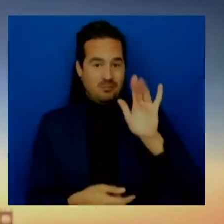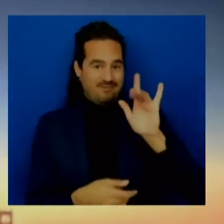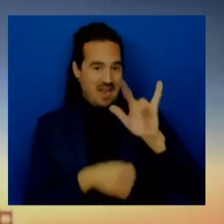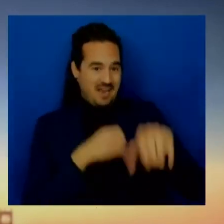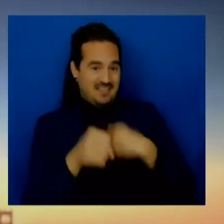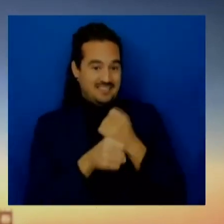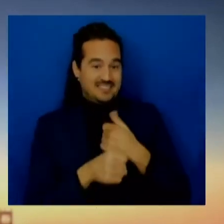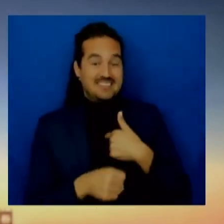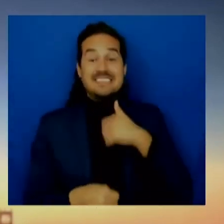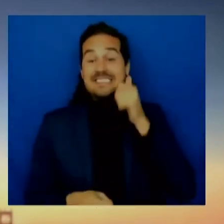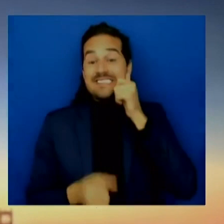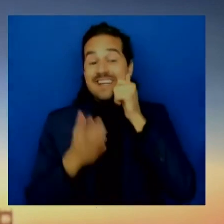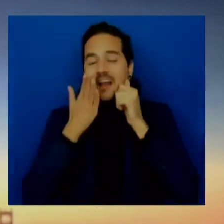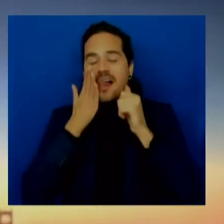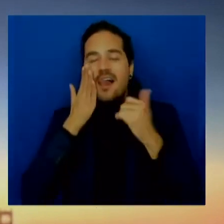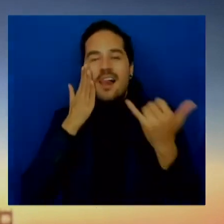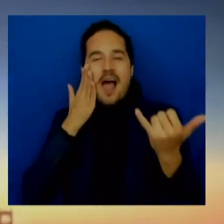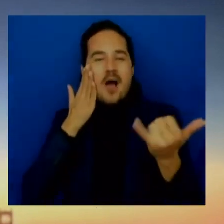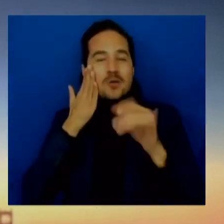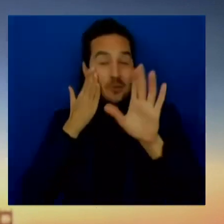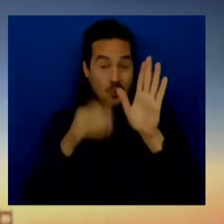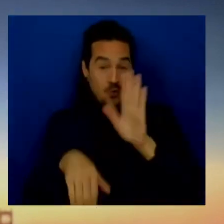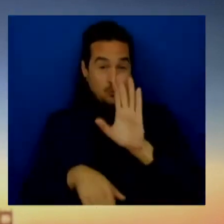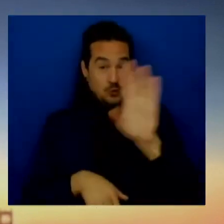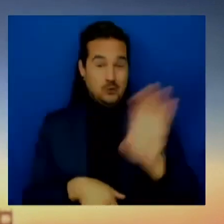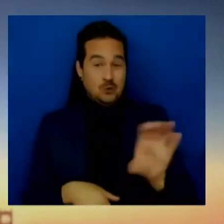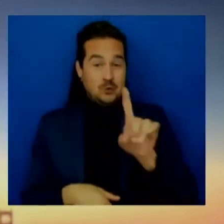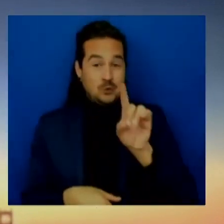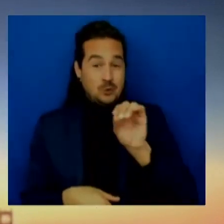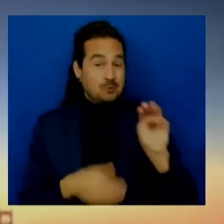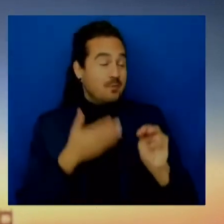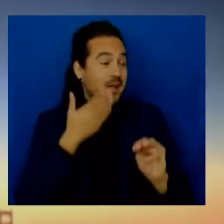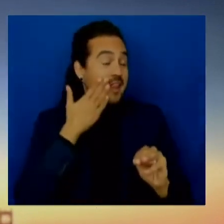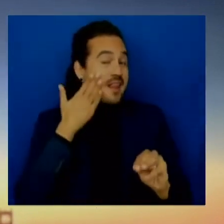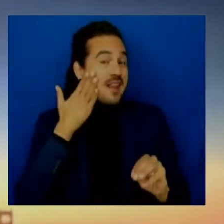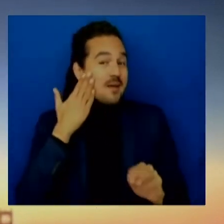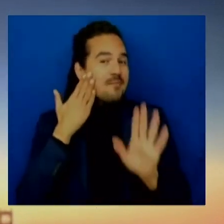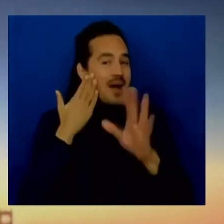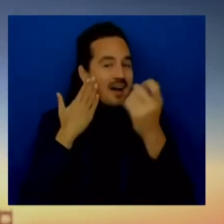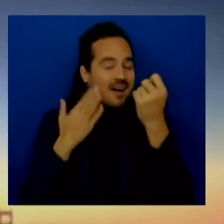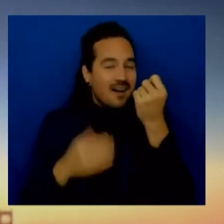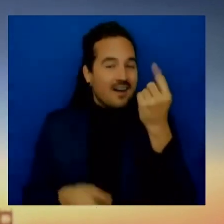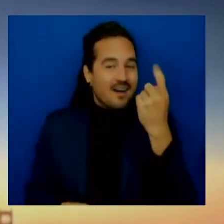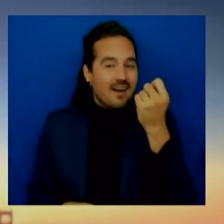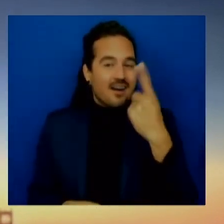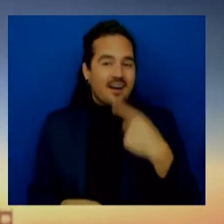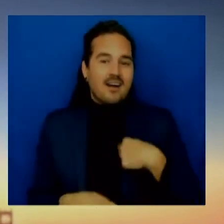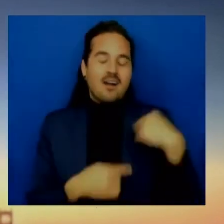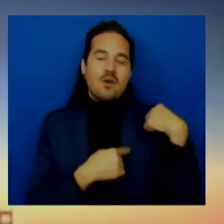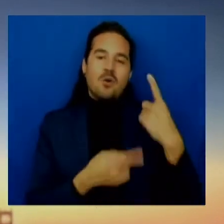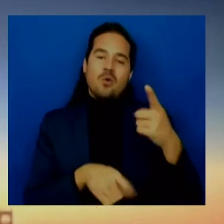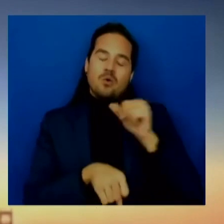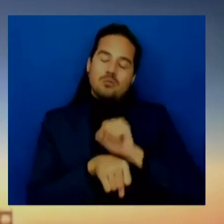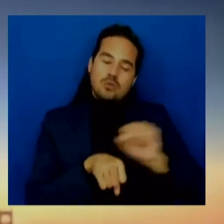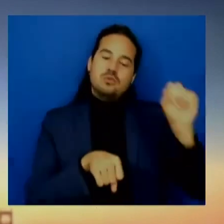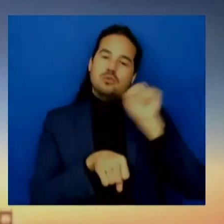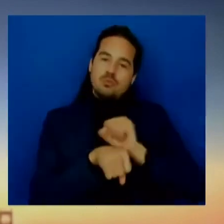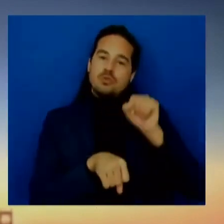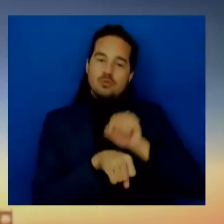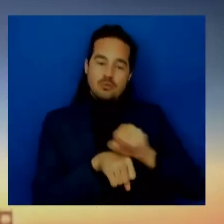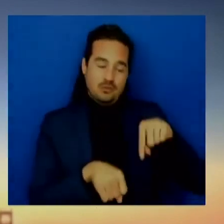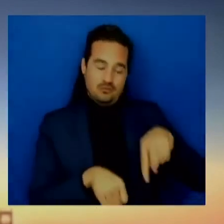an opportunity to let up the gas because we got to this moment. And so I look forward to the partnership that